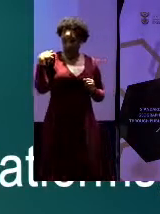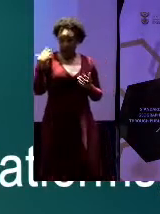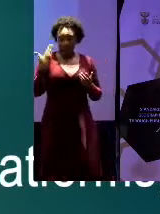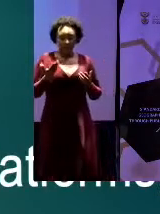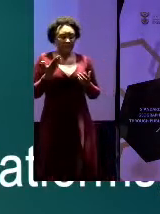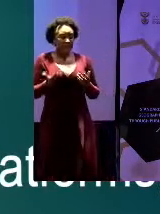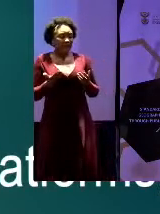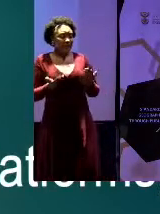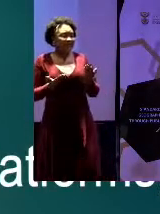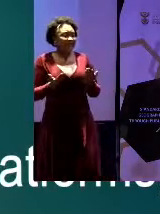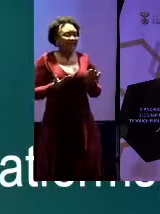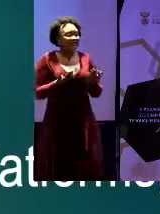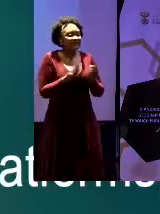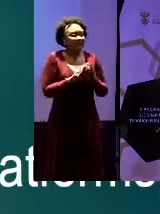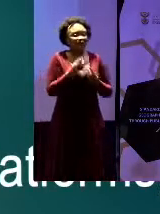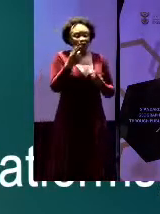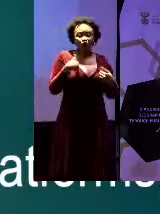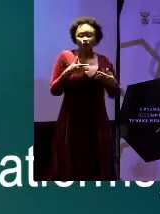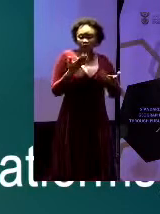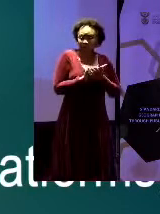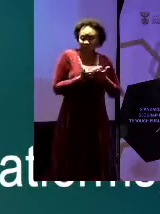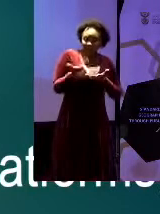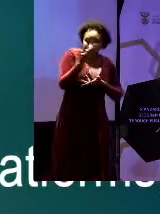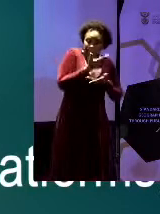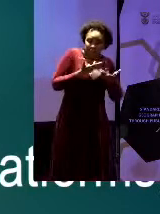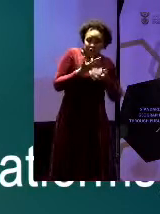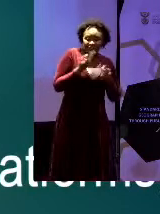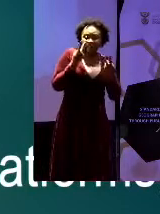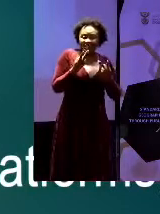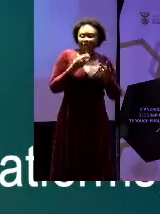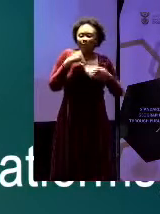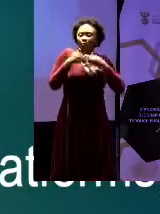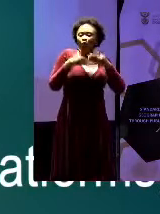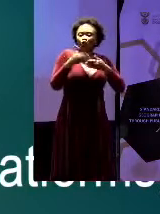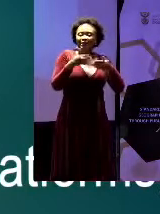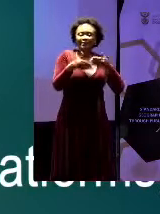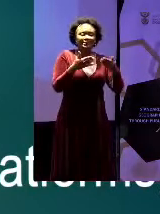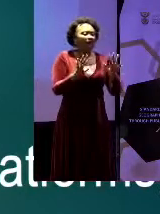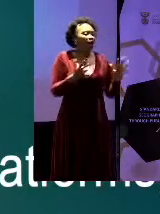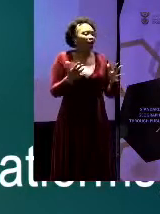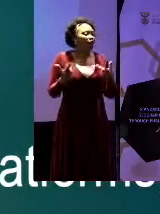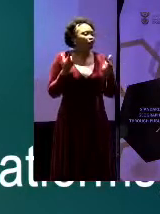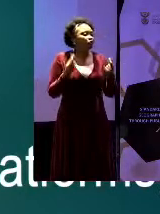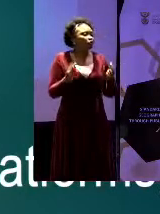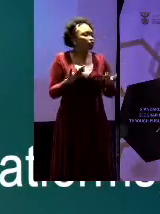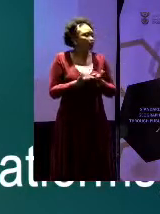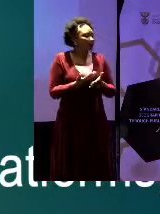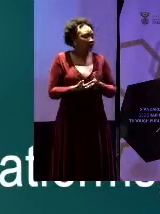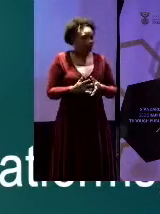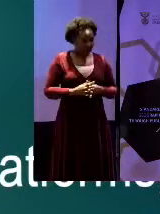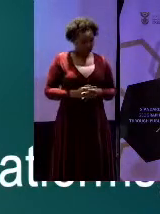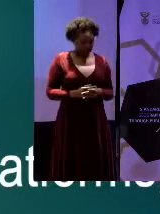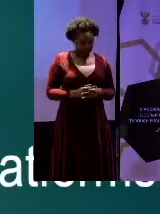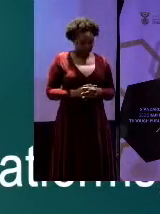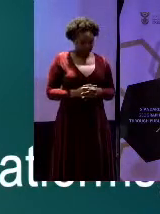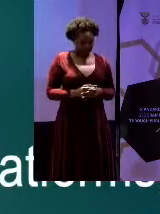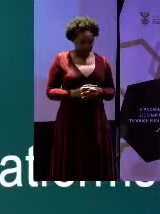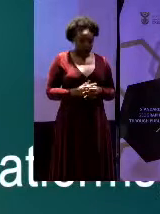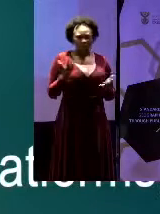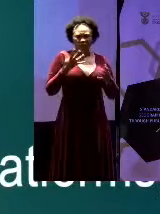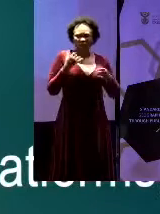engaging with the office of the minister and see how far we can take the process, or maybe work with the office of the minister in taking the process